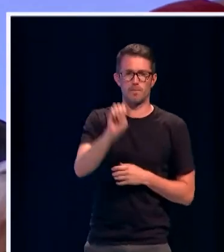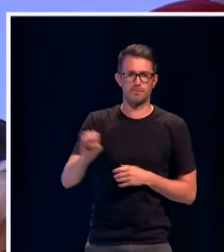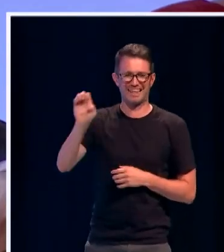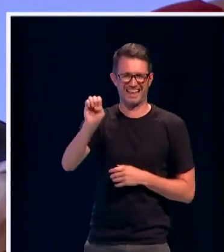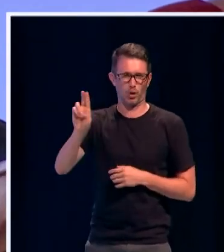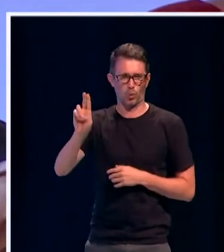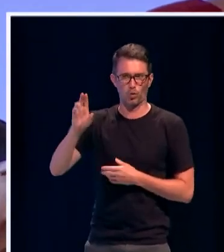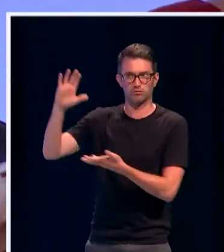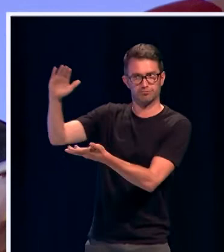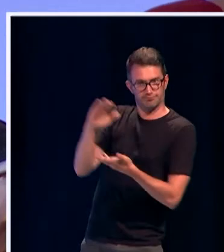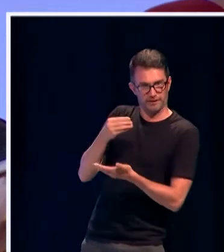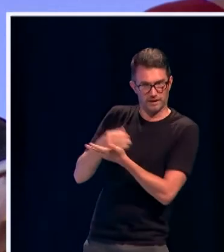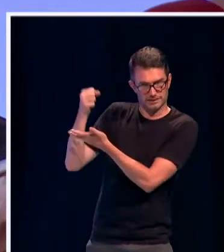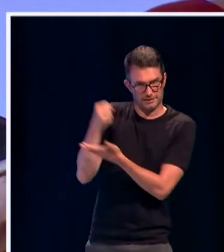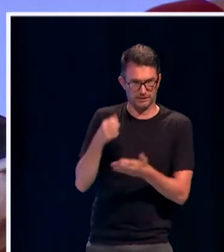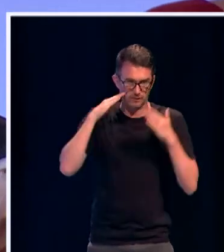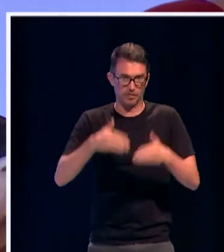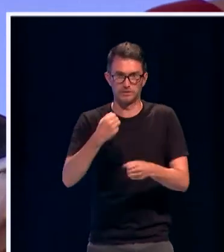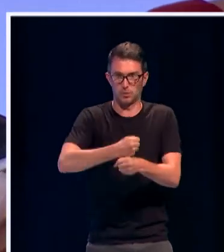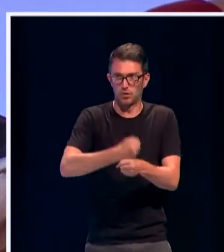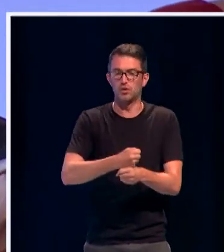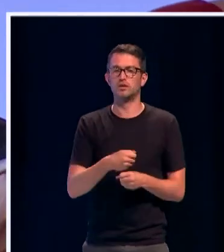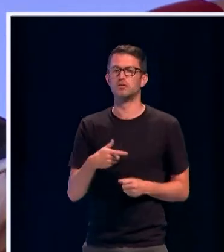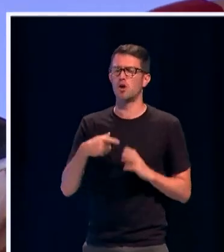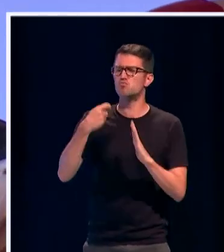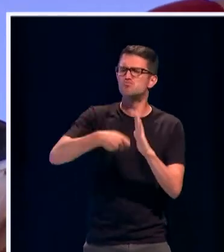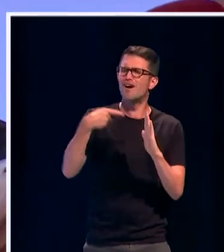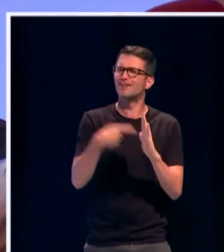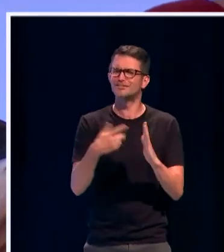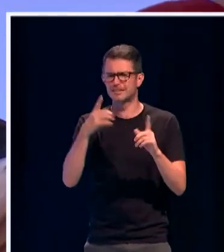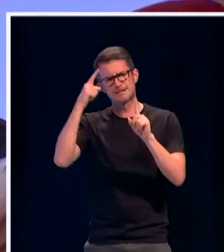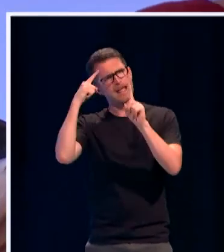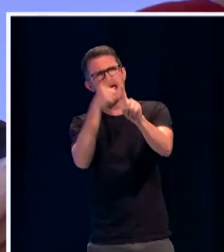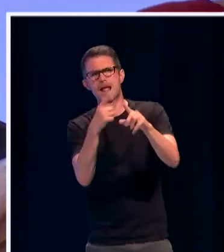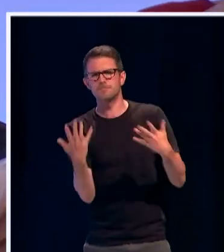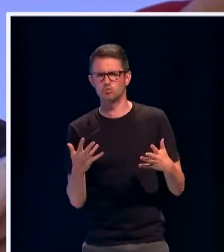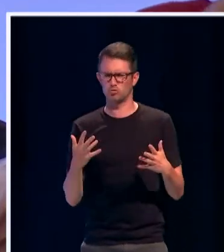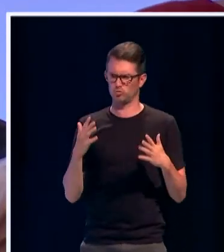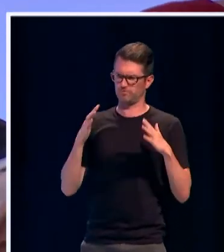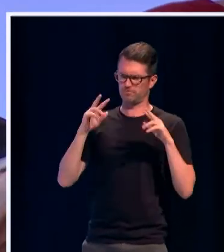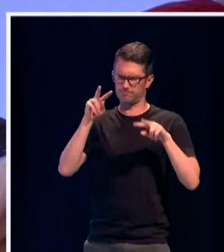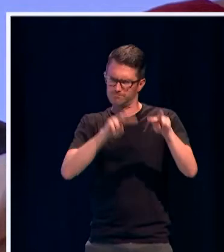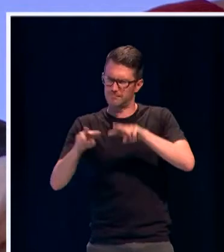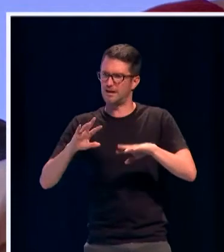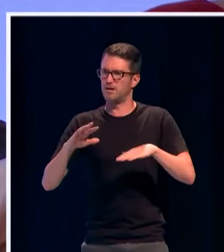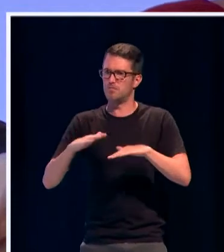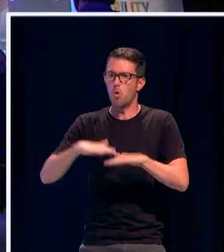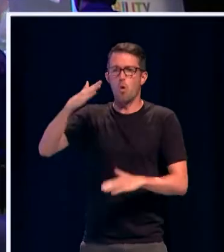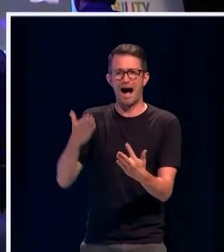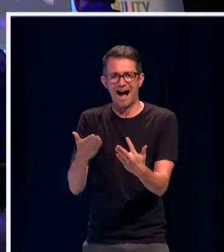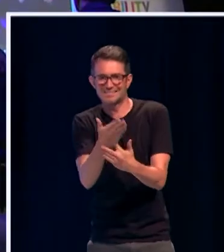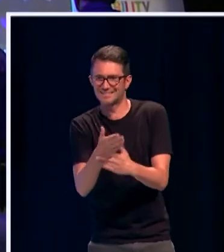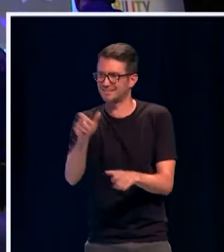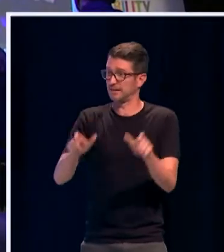aiming at making development cooperation accessible and inclusive of persons with